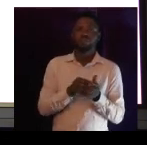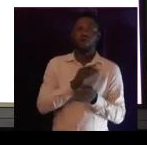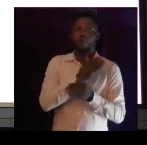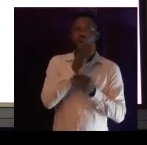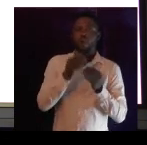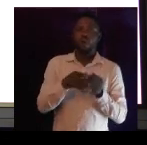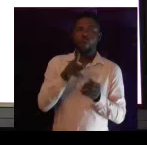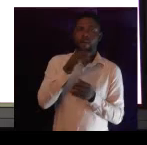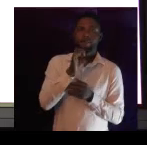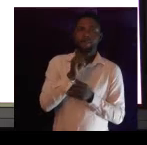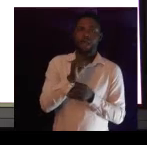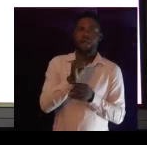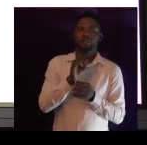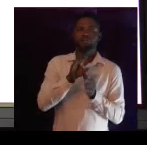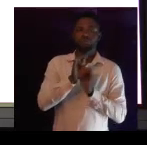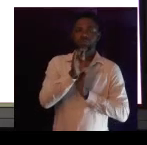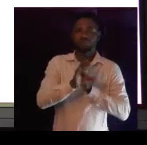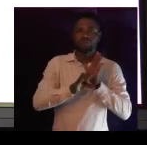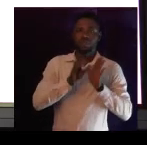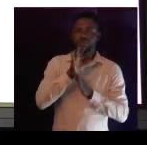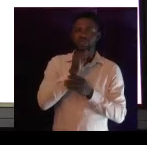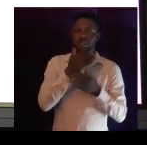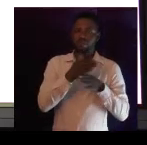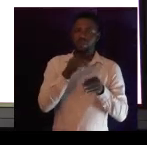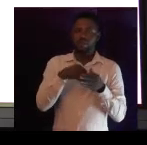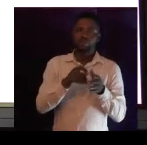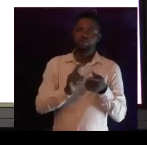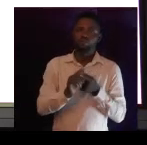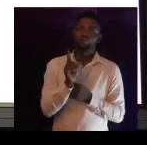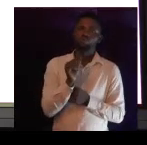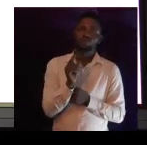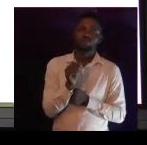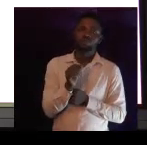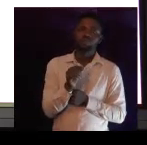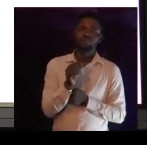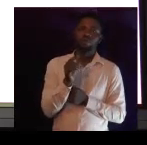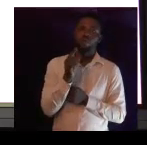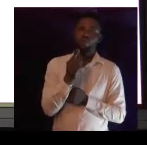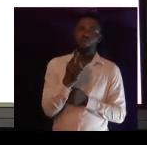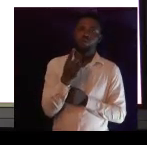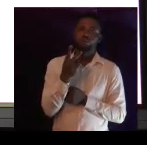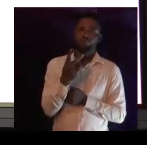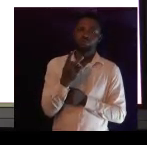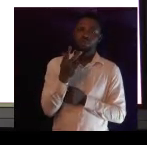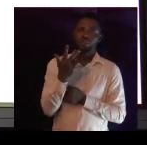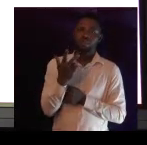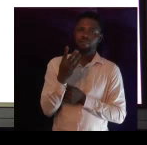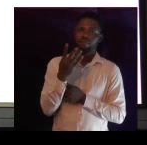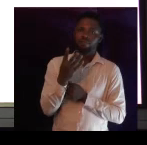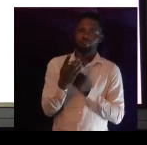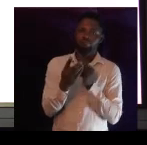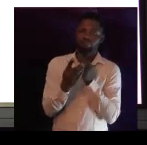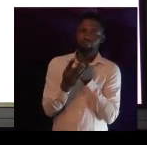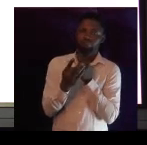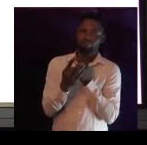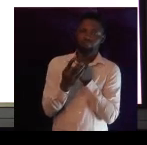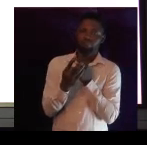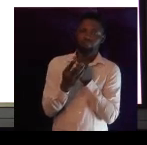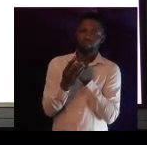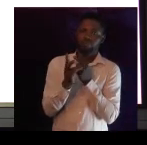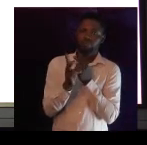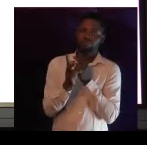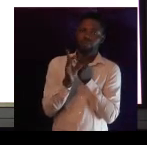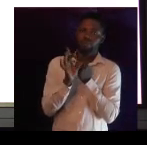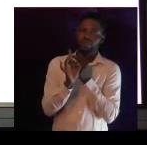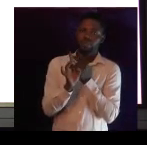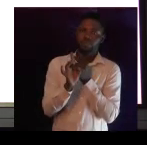this whole pie chart is divided into 20 places. Let's count from here. 1, 2, 3, 4,